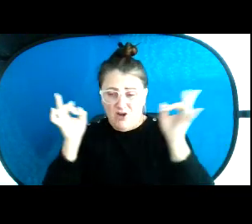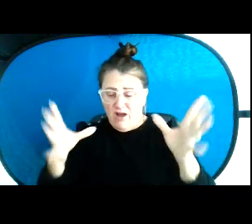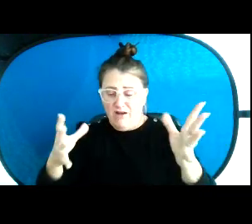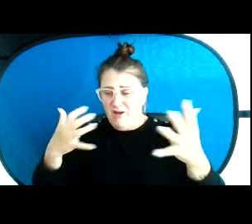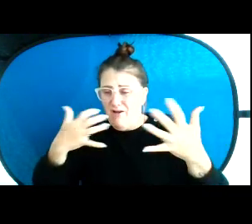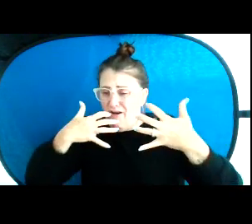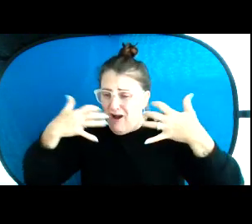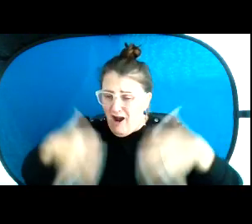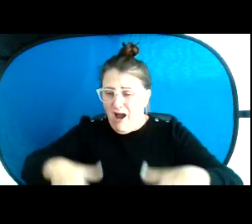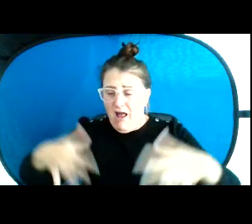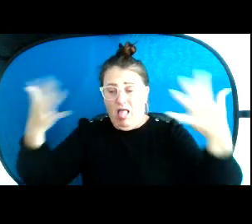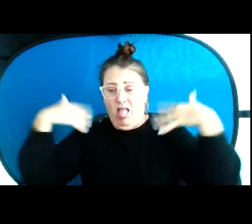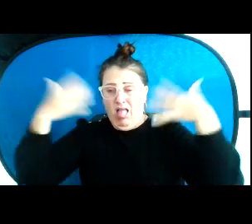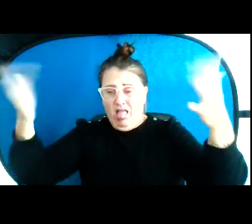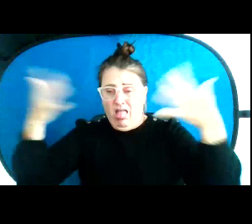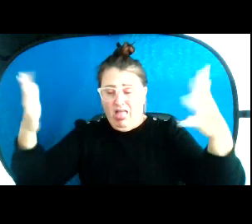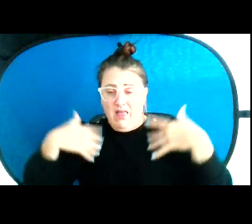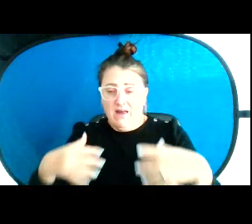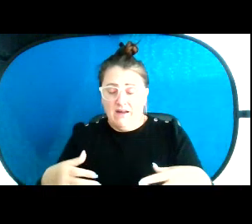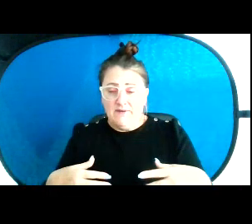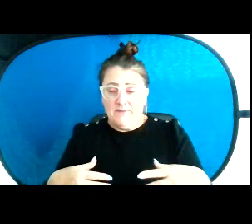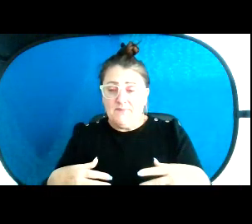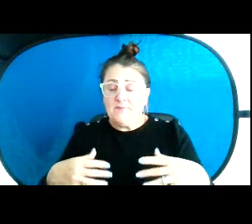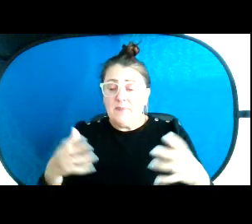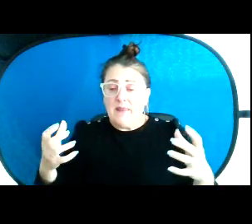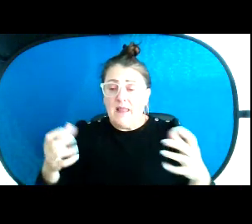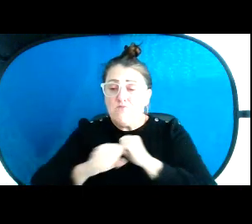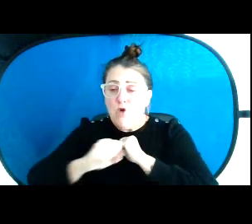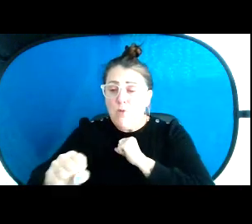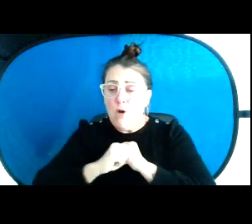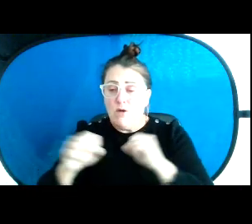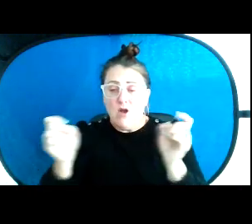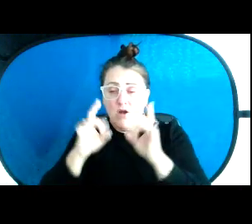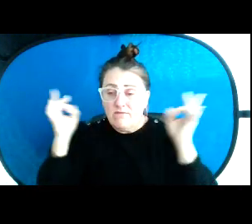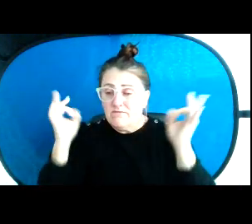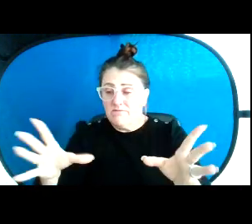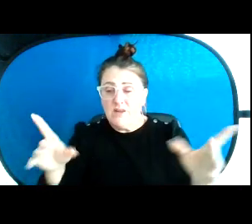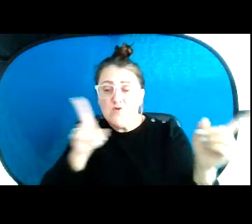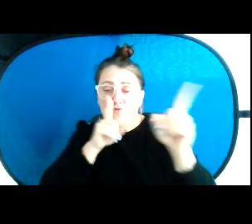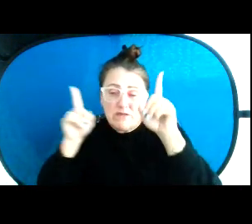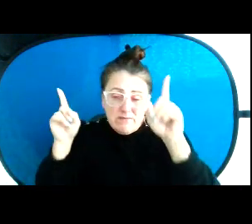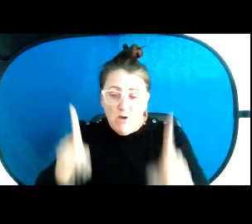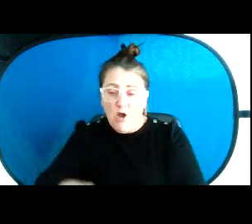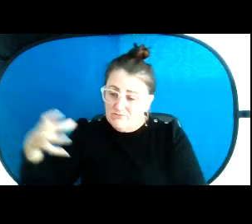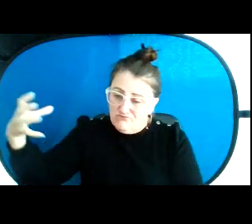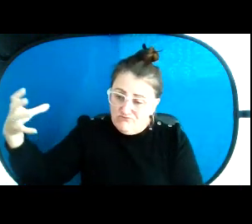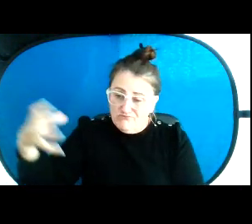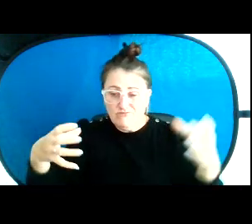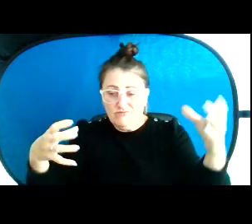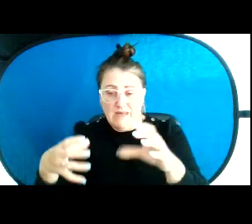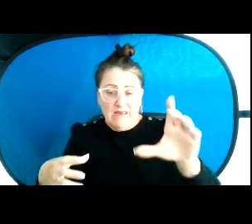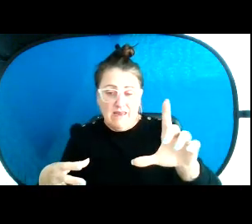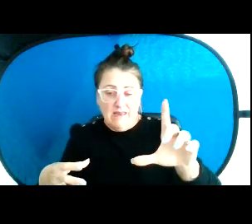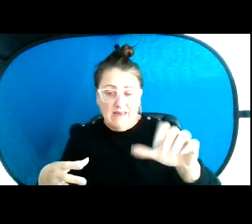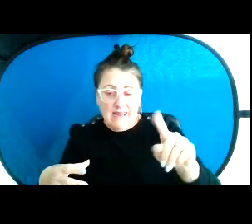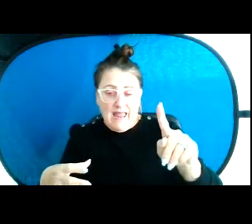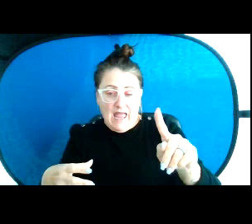heat and promoting a massive incident response effort from Caltrans and our state